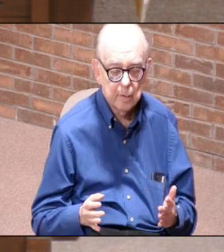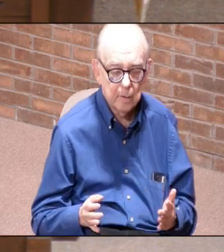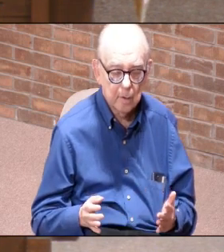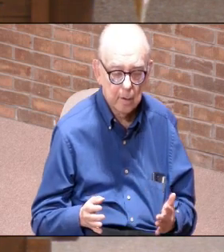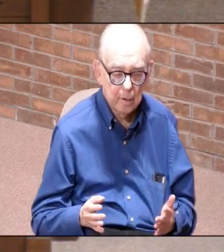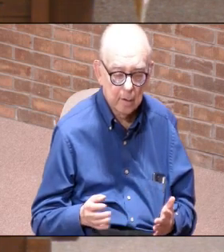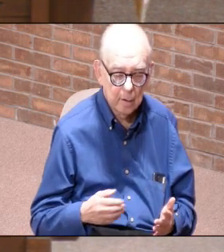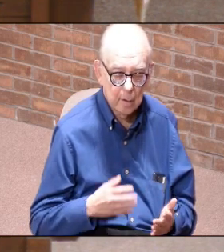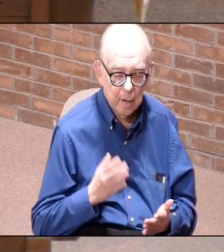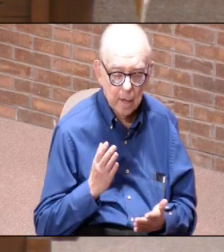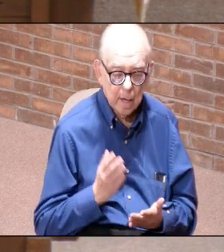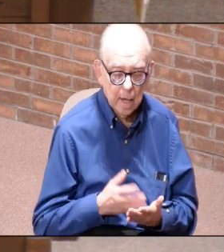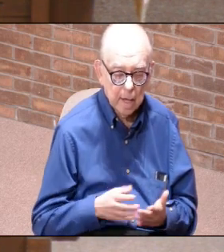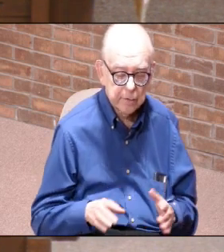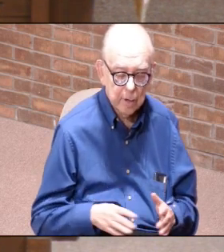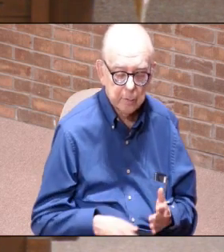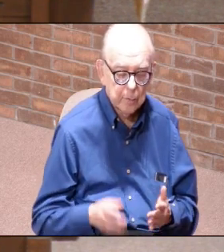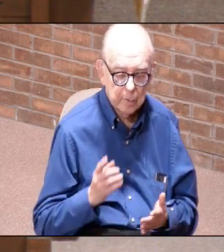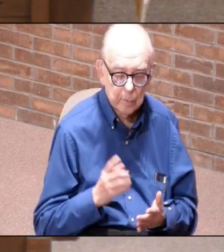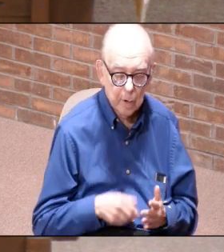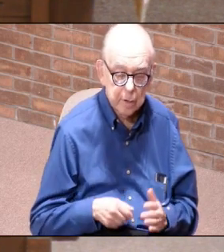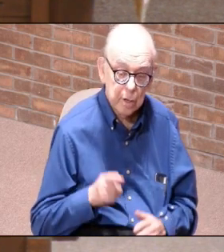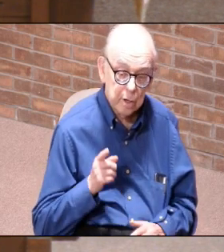I quit doing what it is that you want me to do.